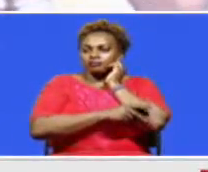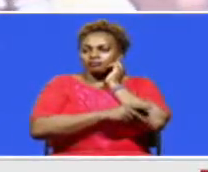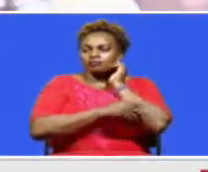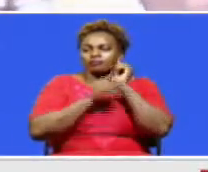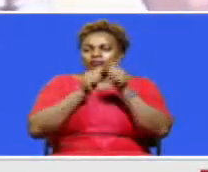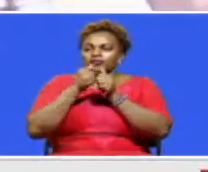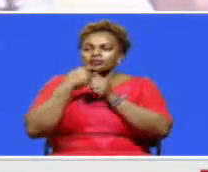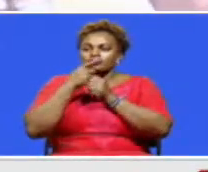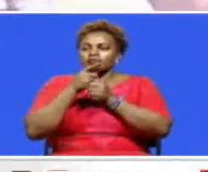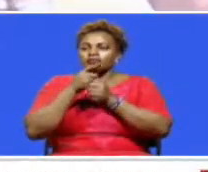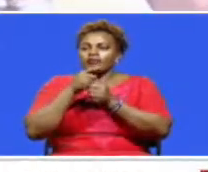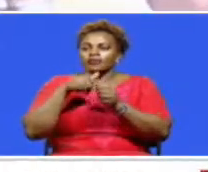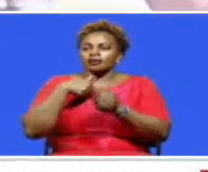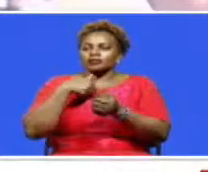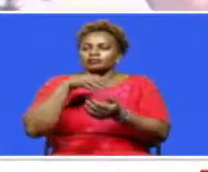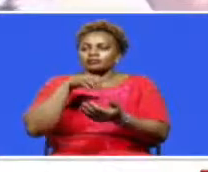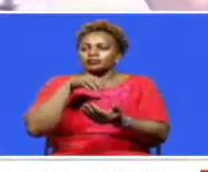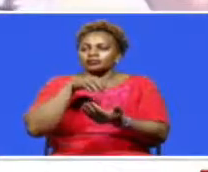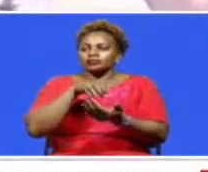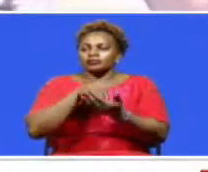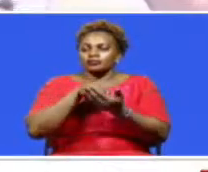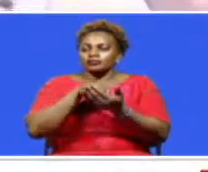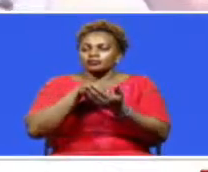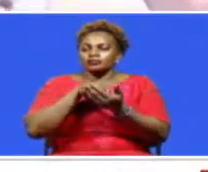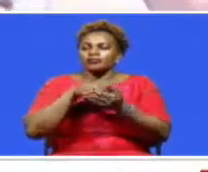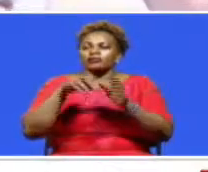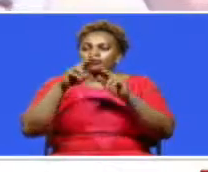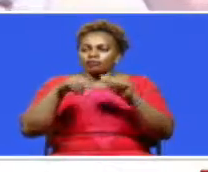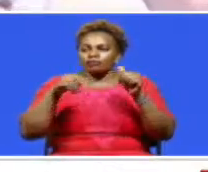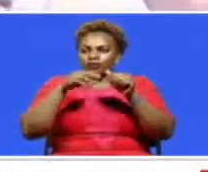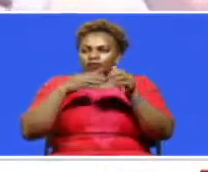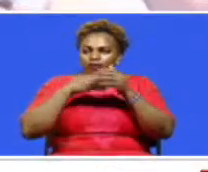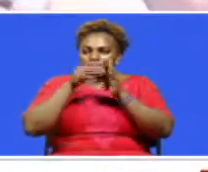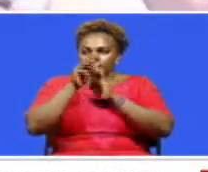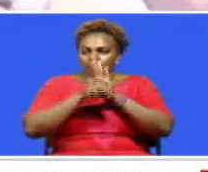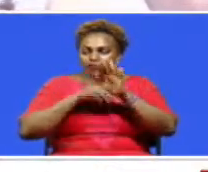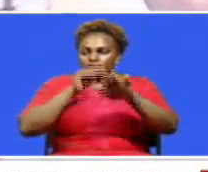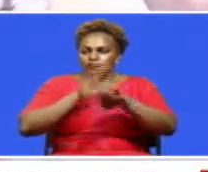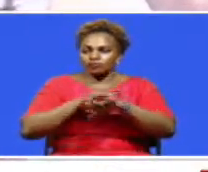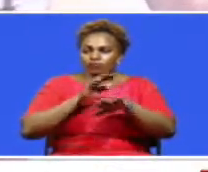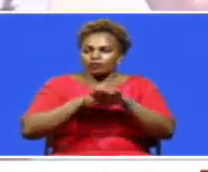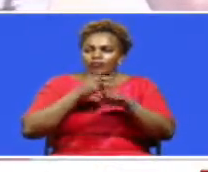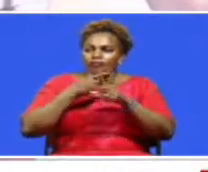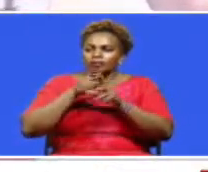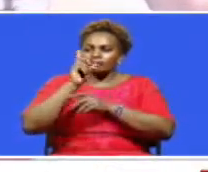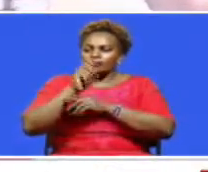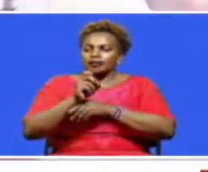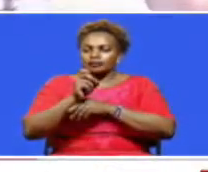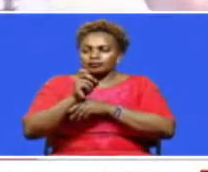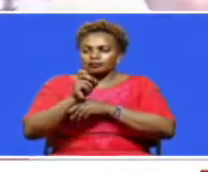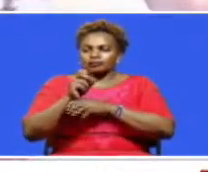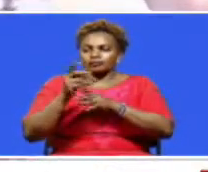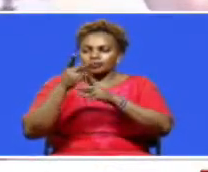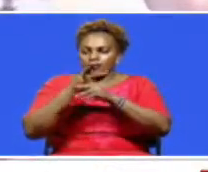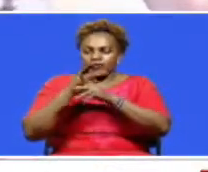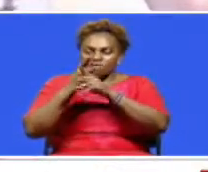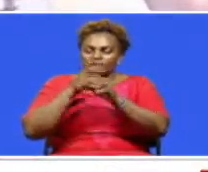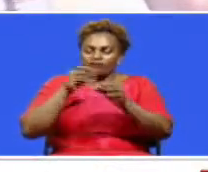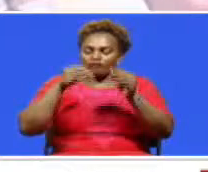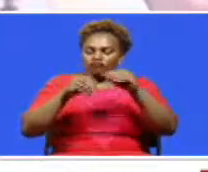ambayo nimesema nitasimama, tunatafuta uongozi bora. Lakini lazima tuchunge kura